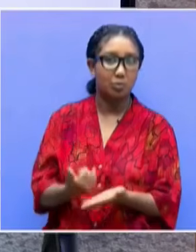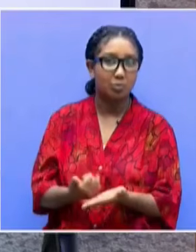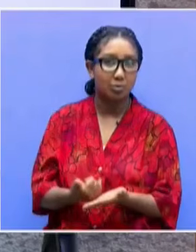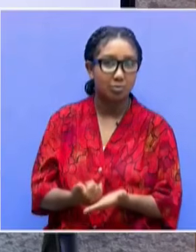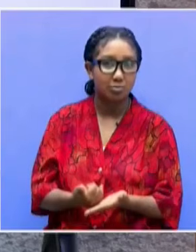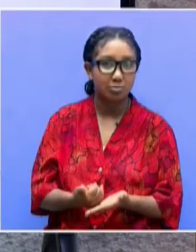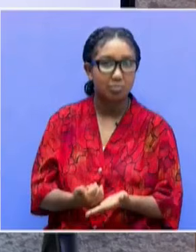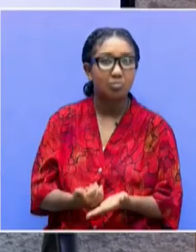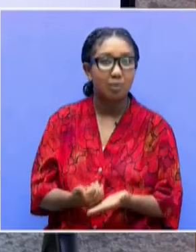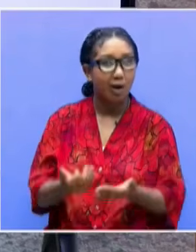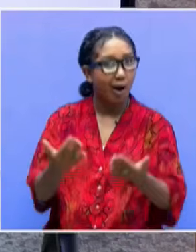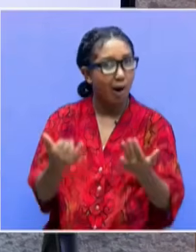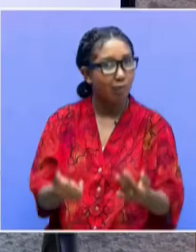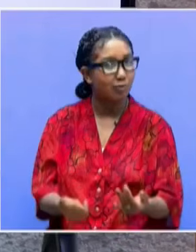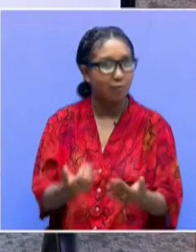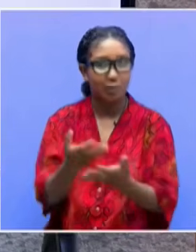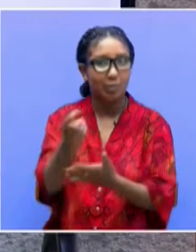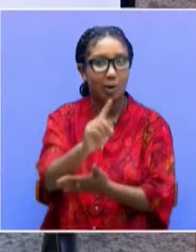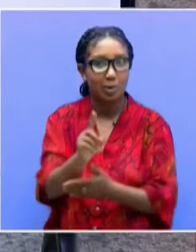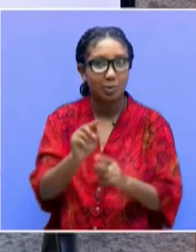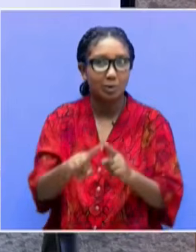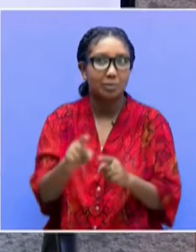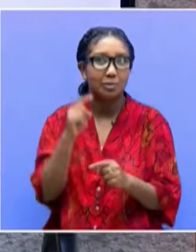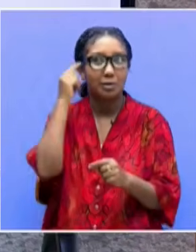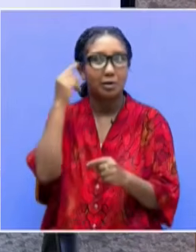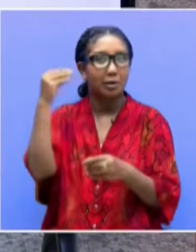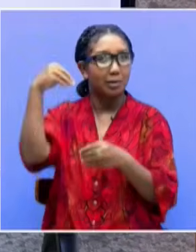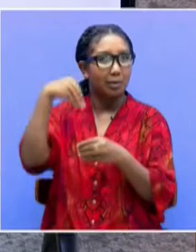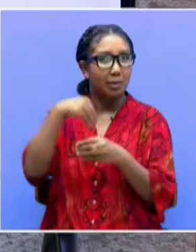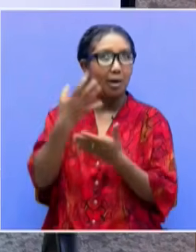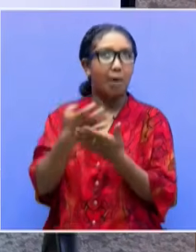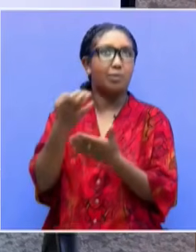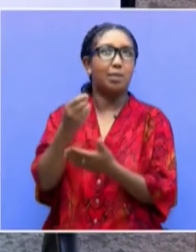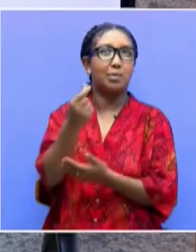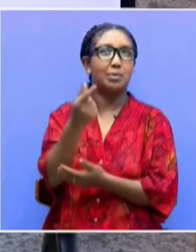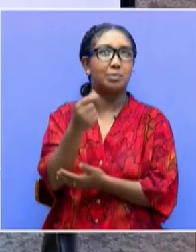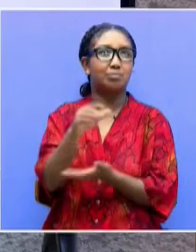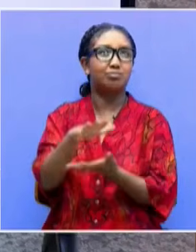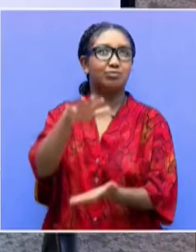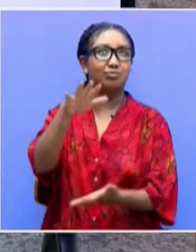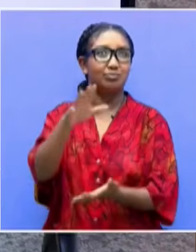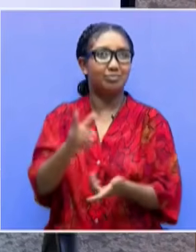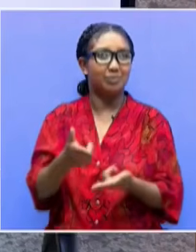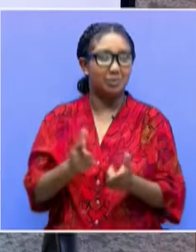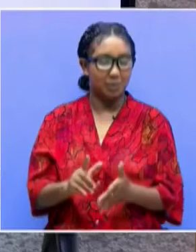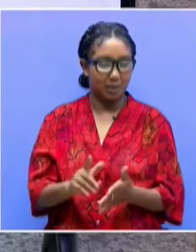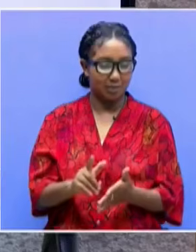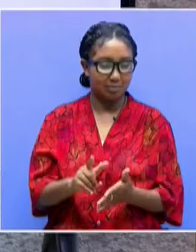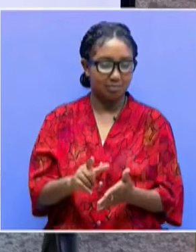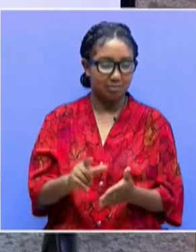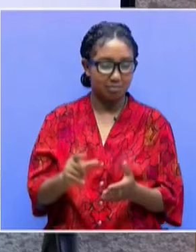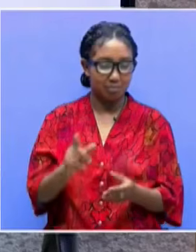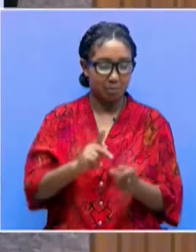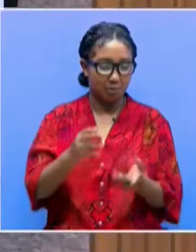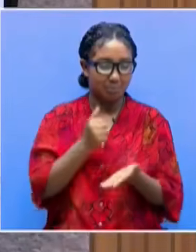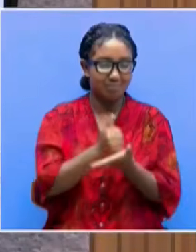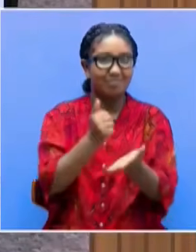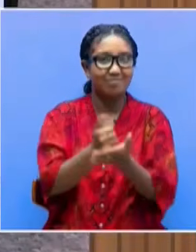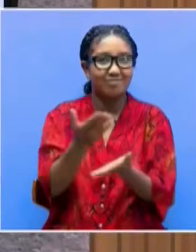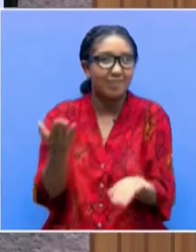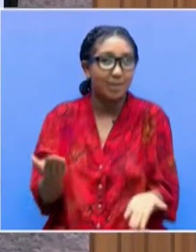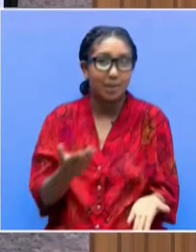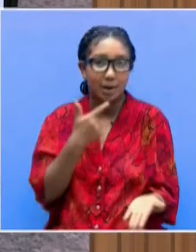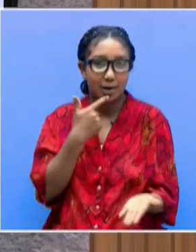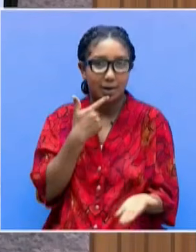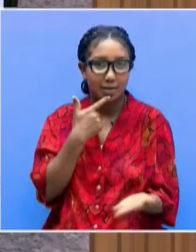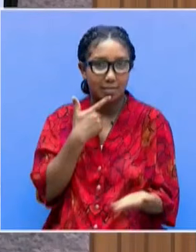am not rich, but you are thinking in your imagination. You see? If I were rich, okay, what would you do? One of